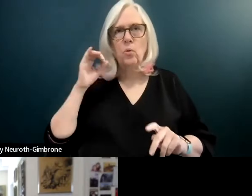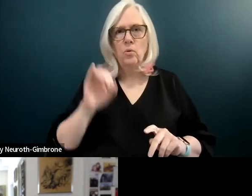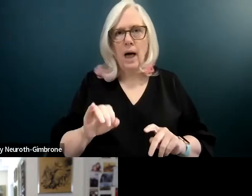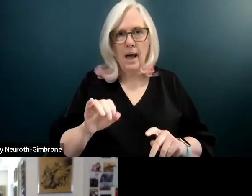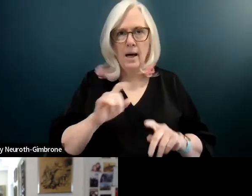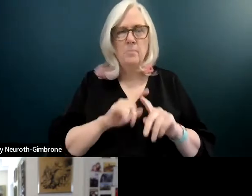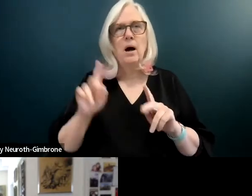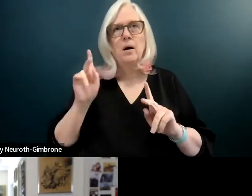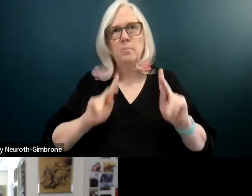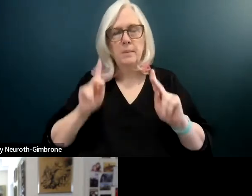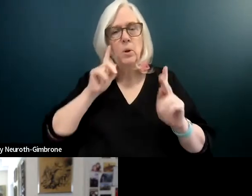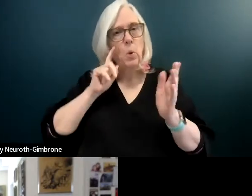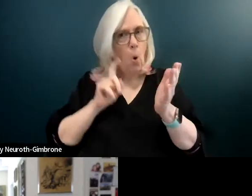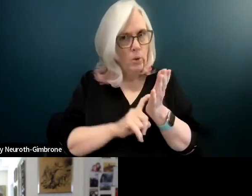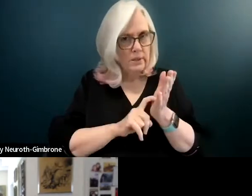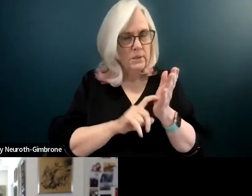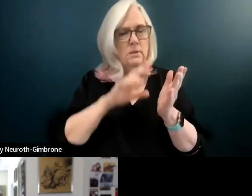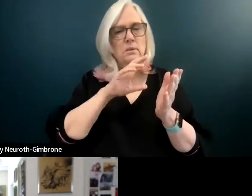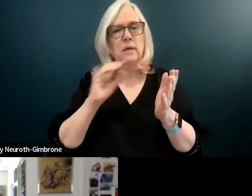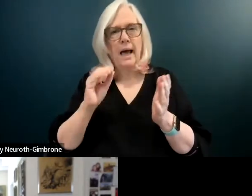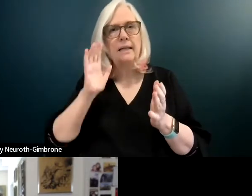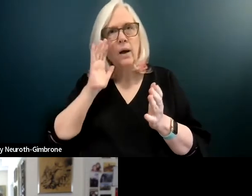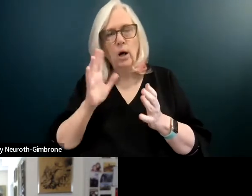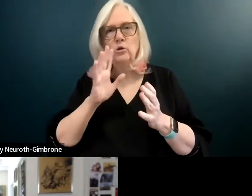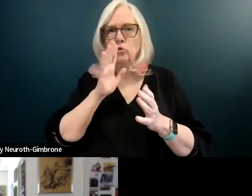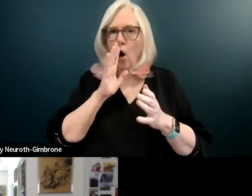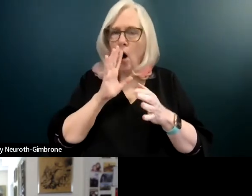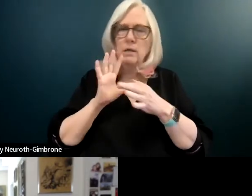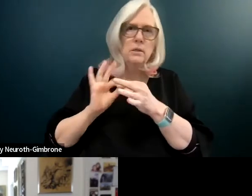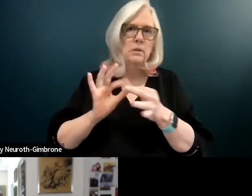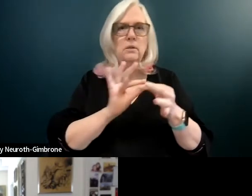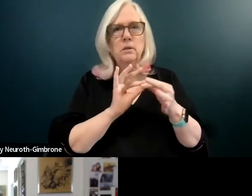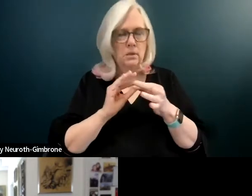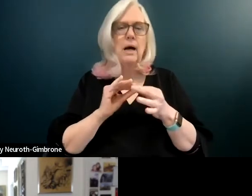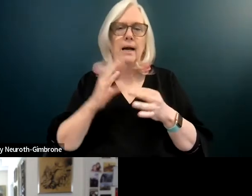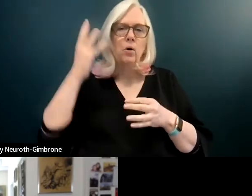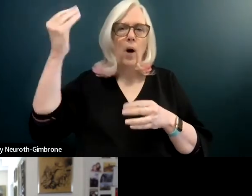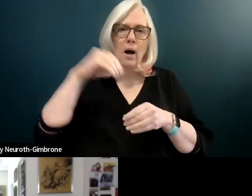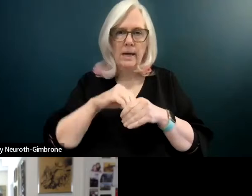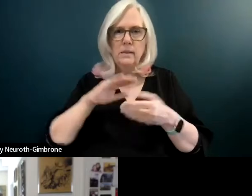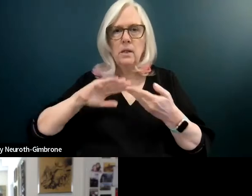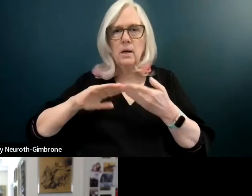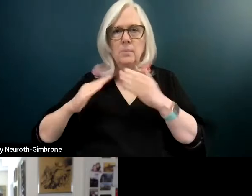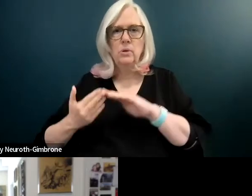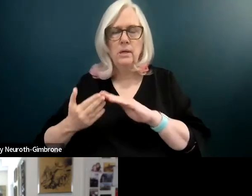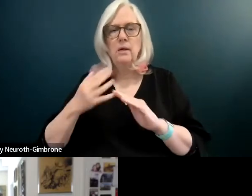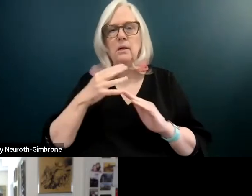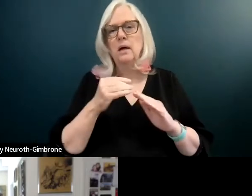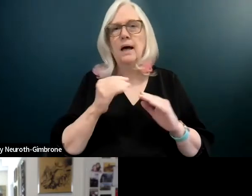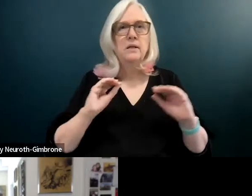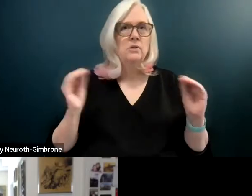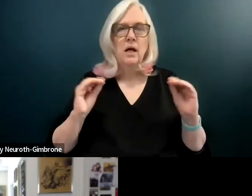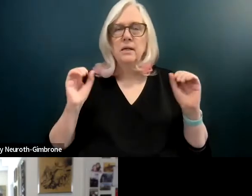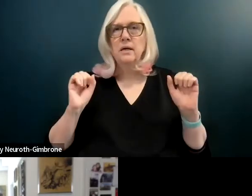people do notice, and like Judy said, they will talk, and we'll get out in the community. I think additional things that you can